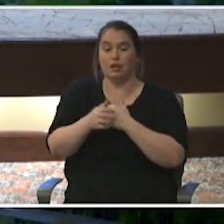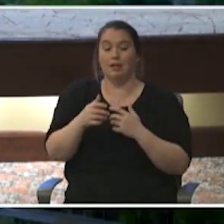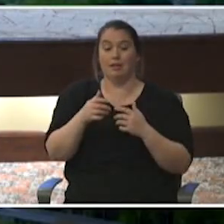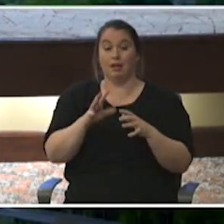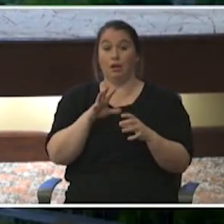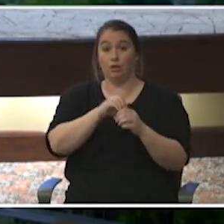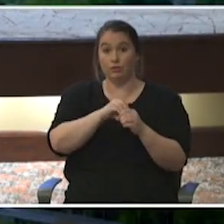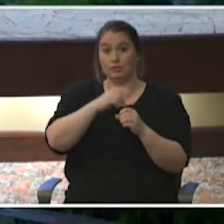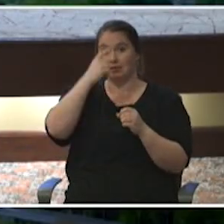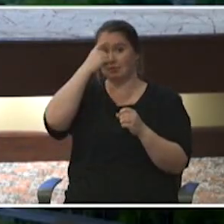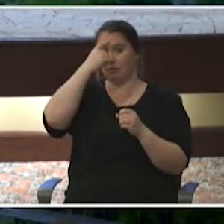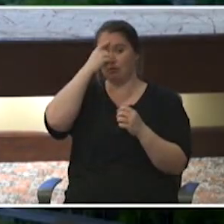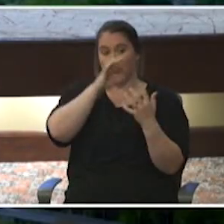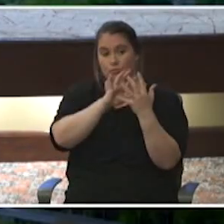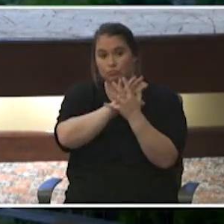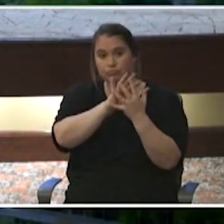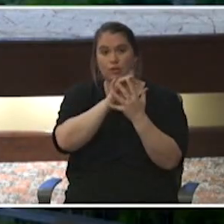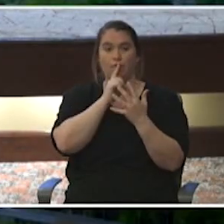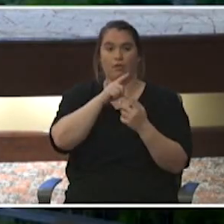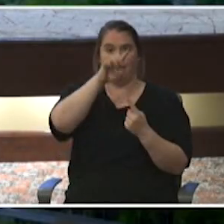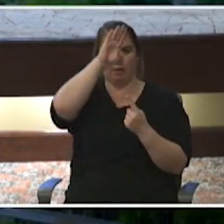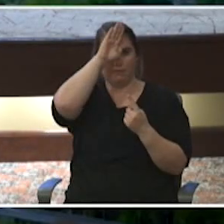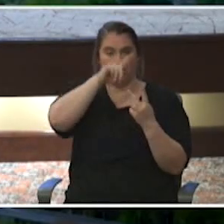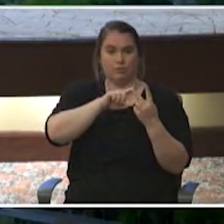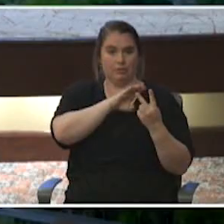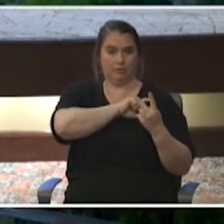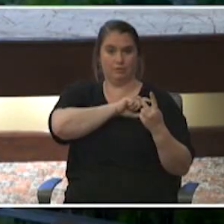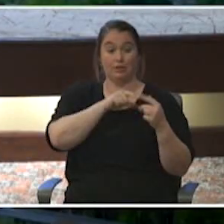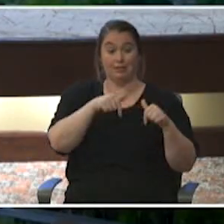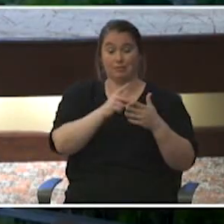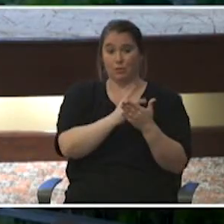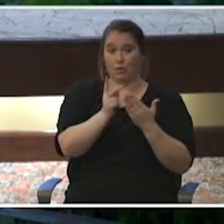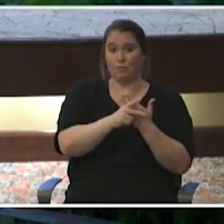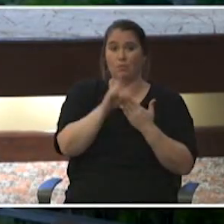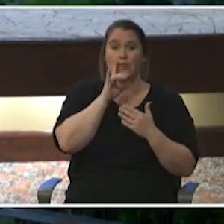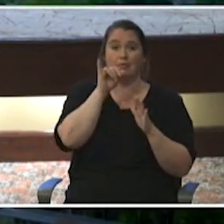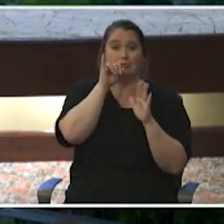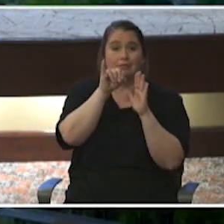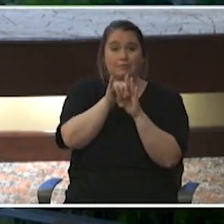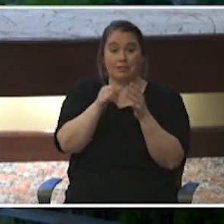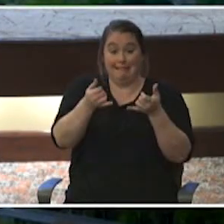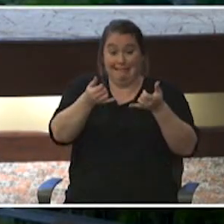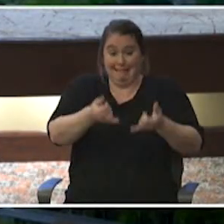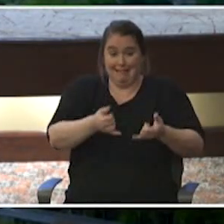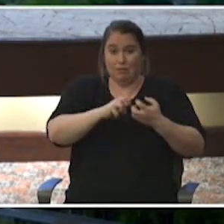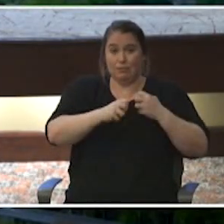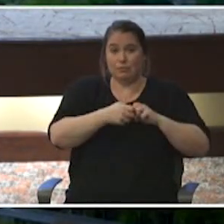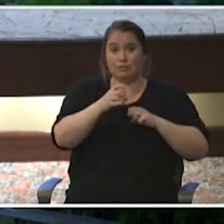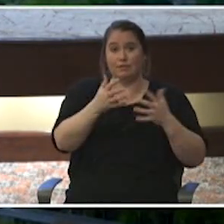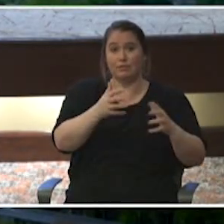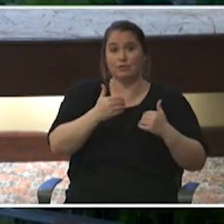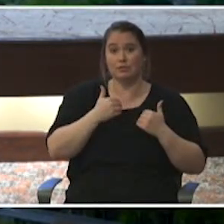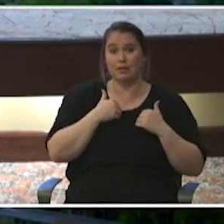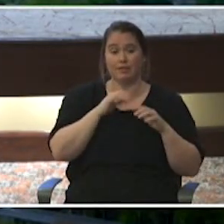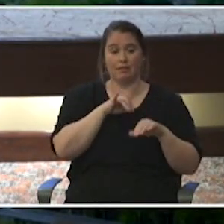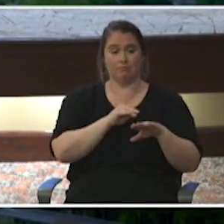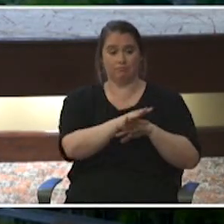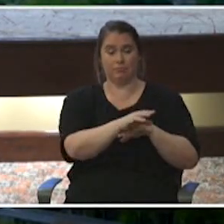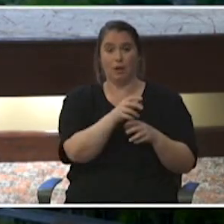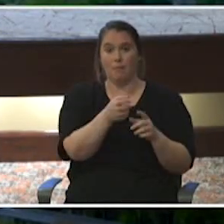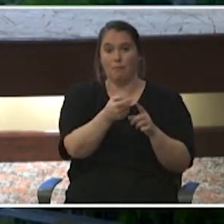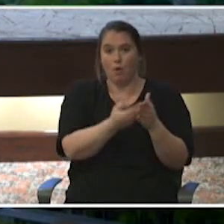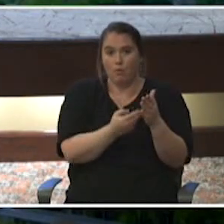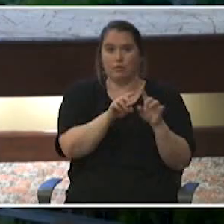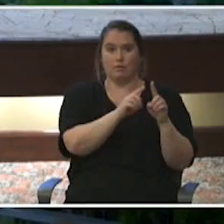screening for both firefighters and police officers. This program will help identify or potentially prevent issues that have affected both departments to